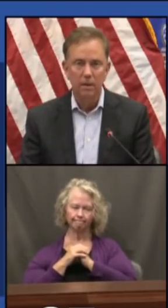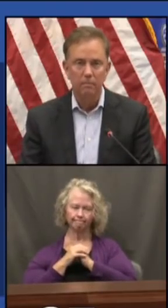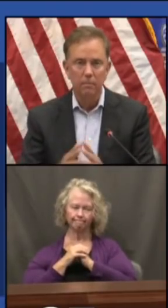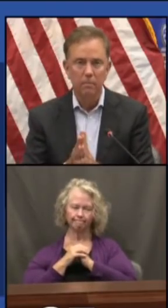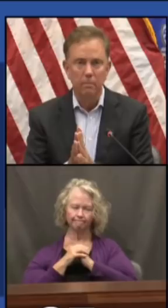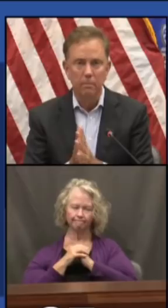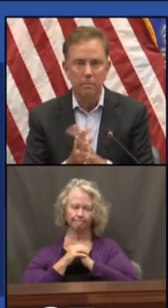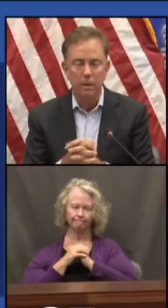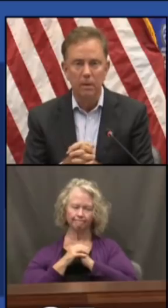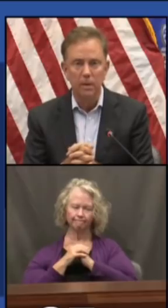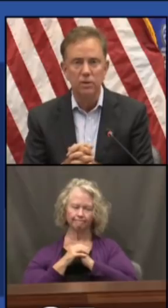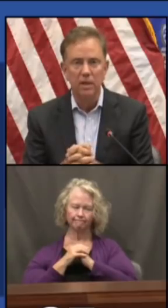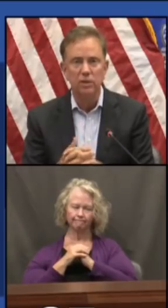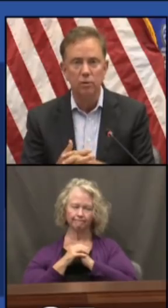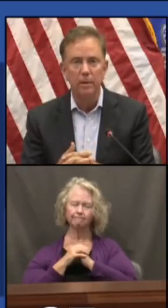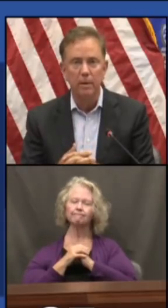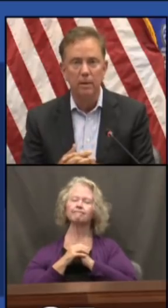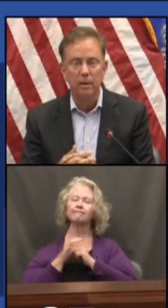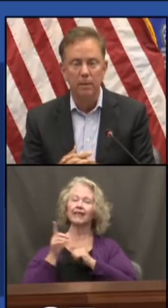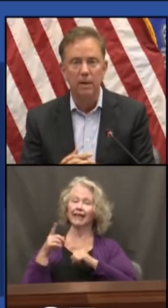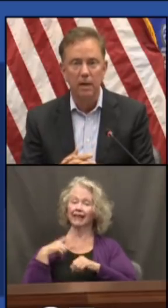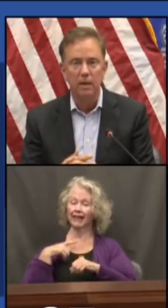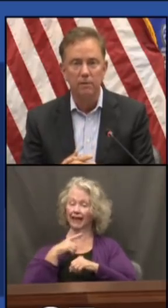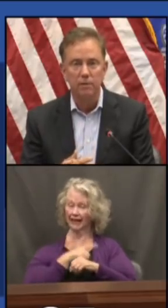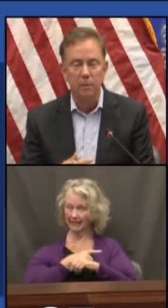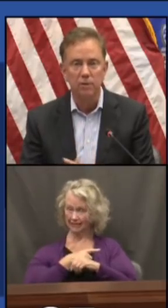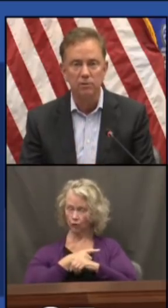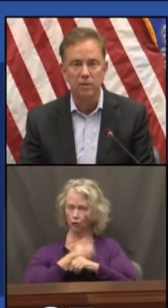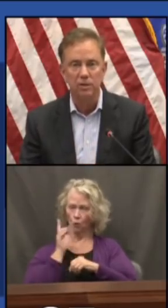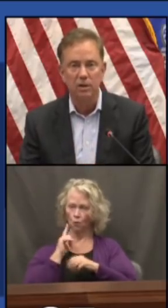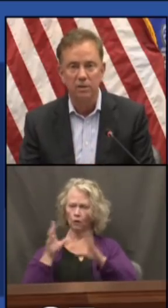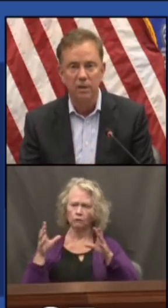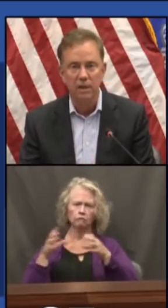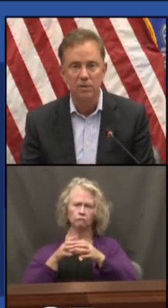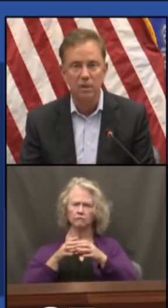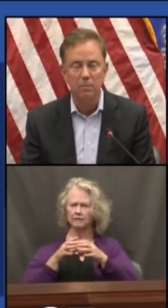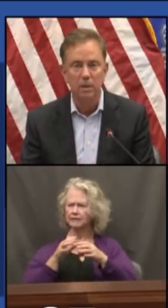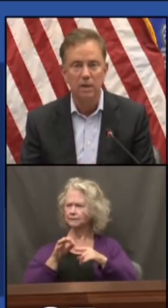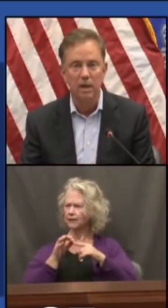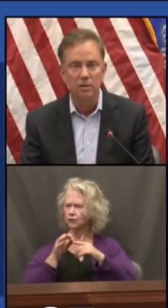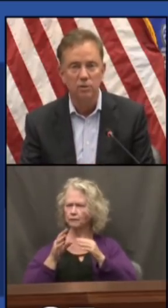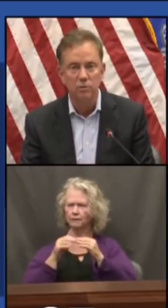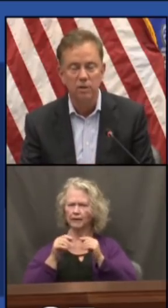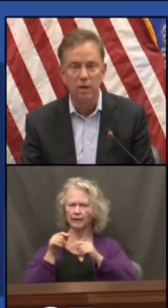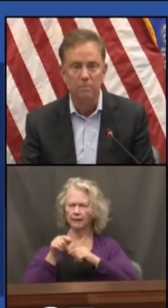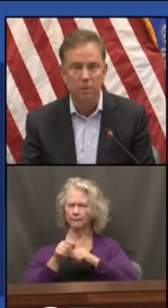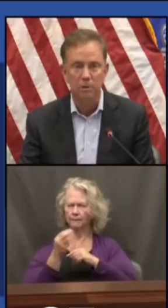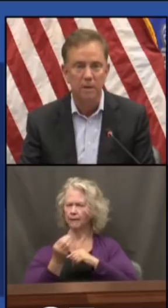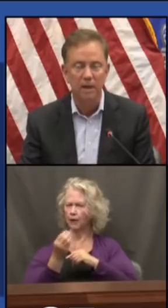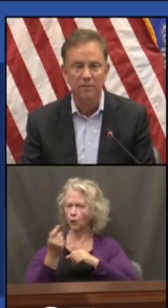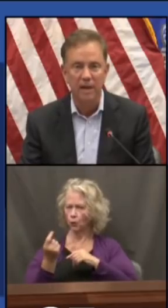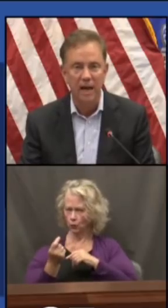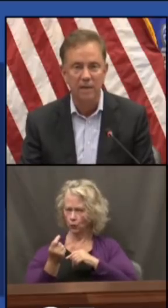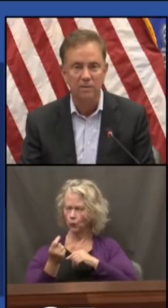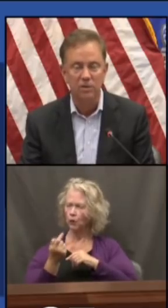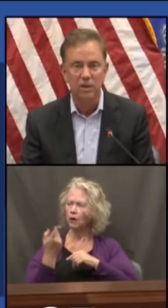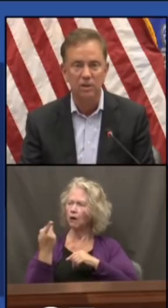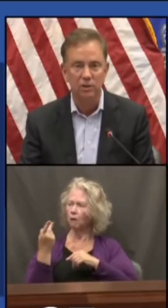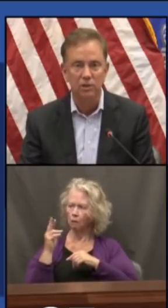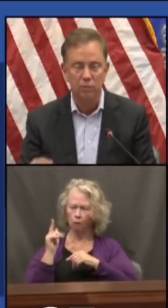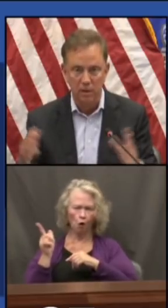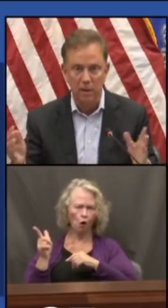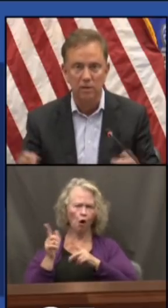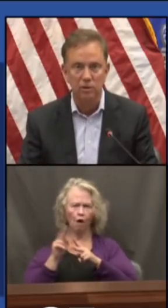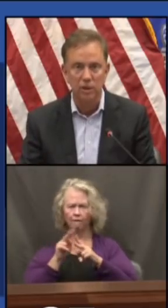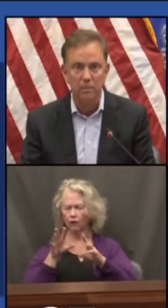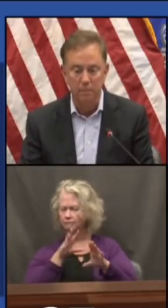the legislature will be coming together for a special session. I think it's Monday and Tuesday. Paul's been having active